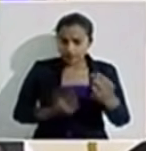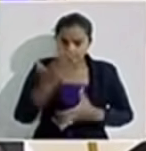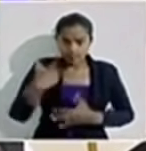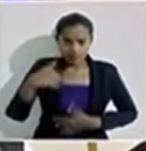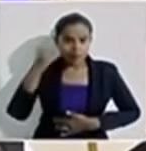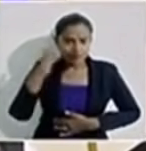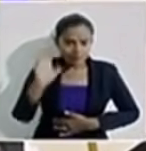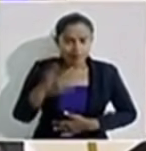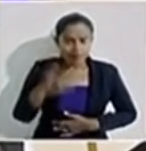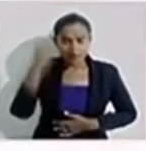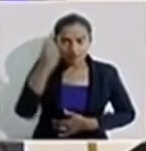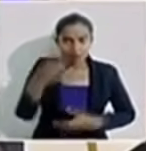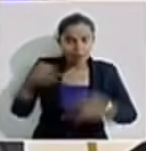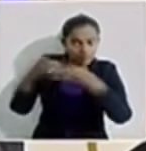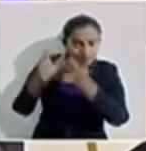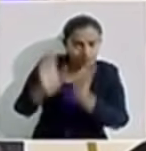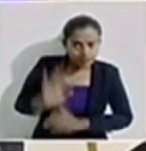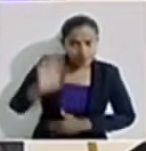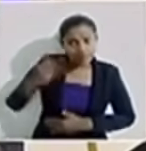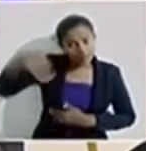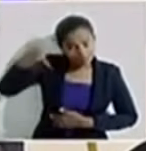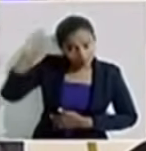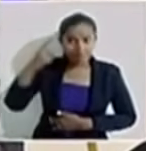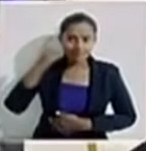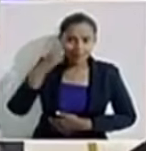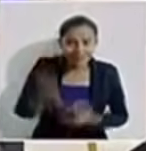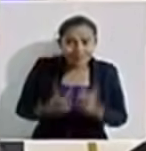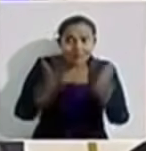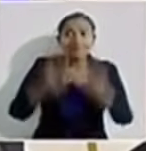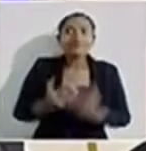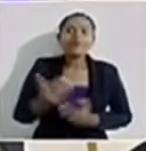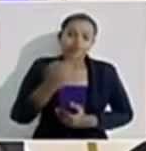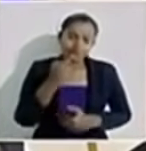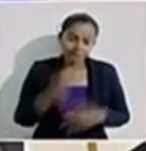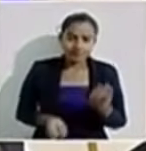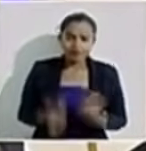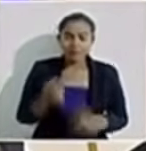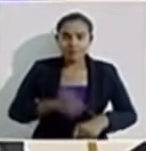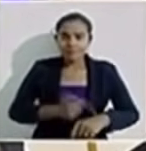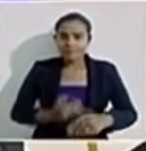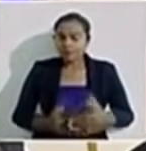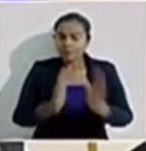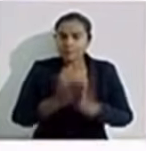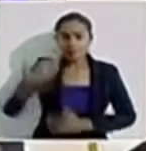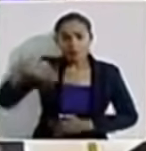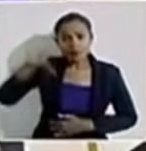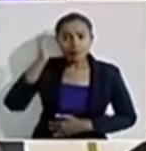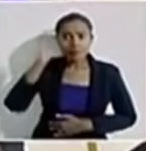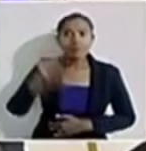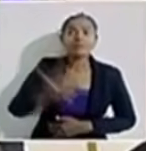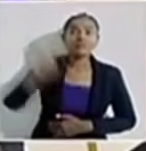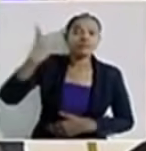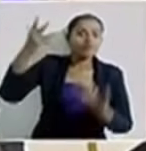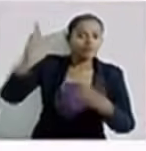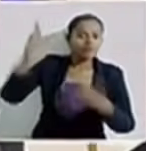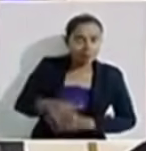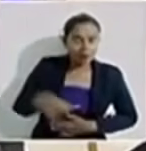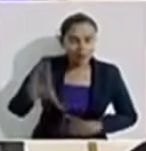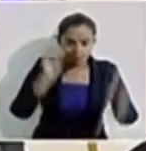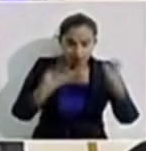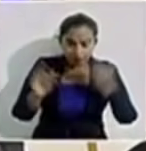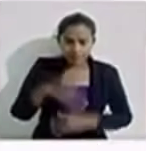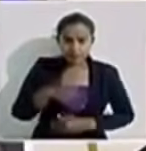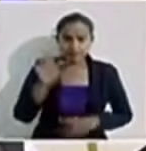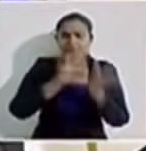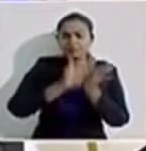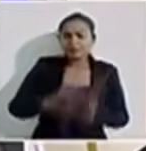knowledge of the attacks. It was carried out at a time the former President was overseas. If these details are being ignored like the last time, we will live